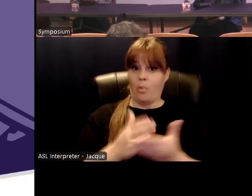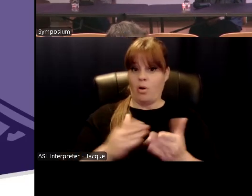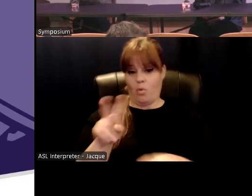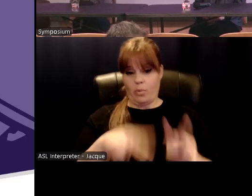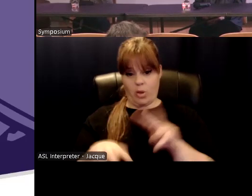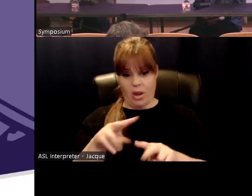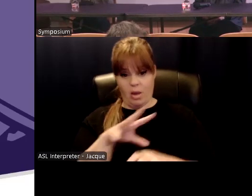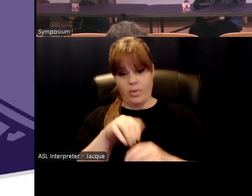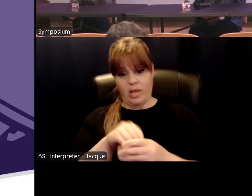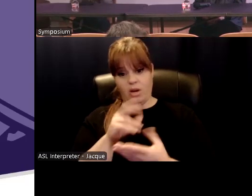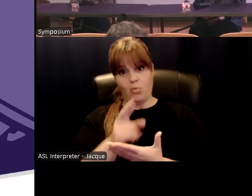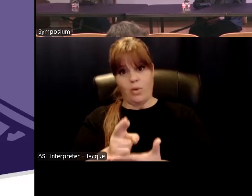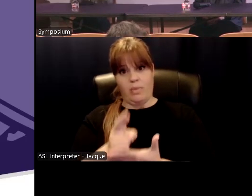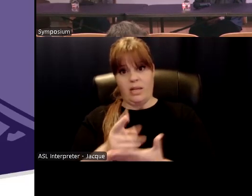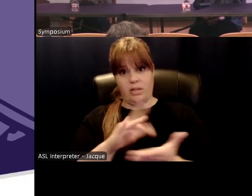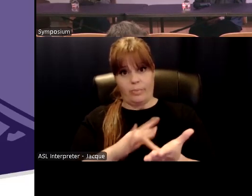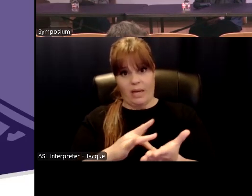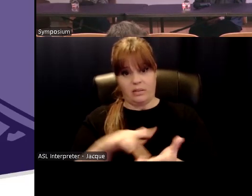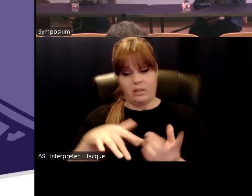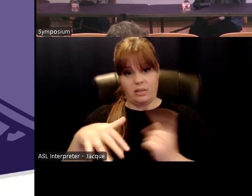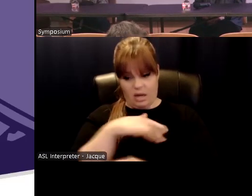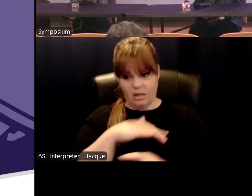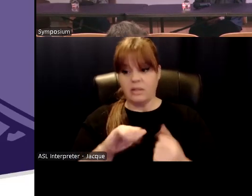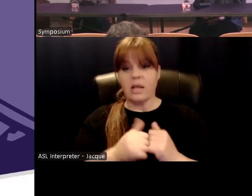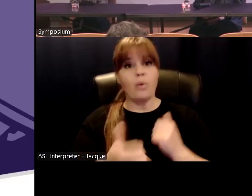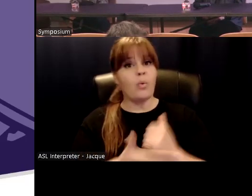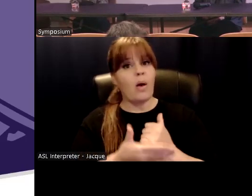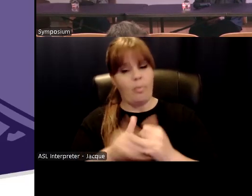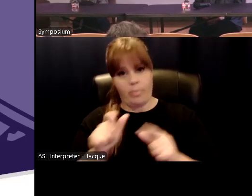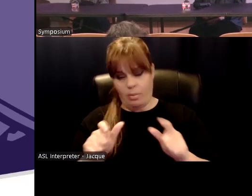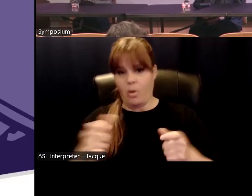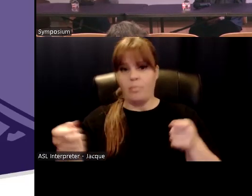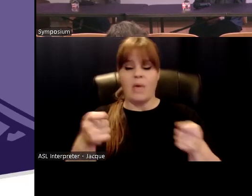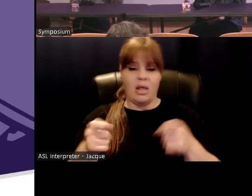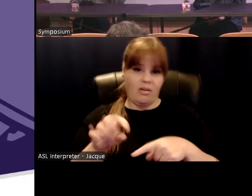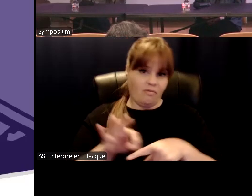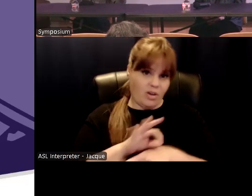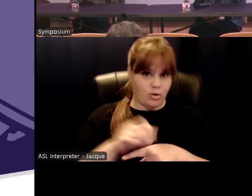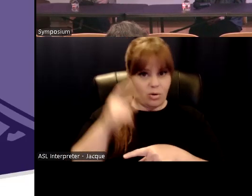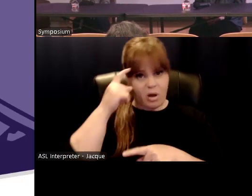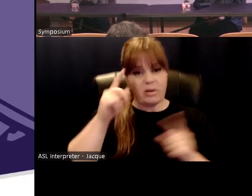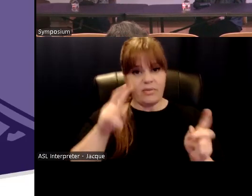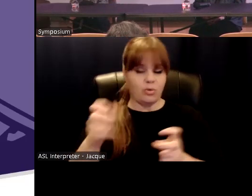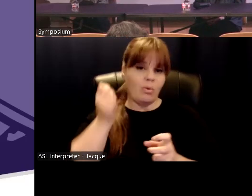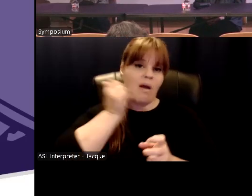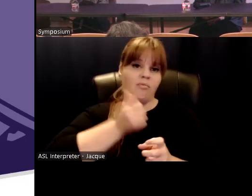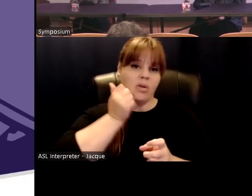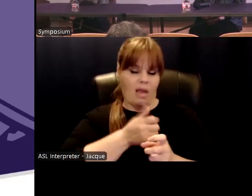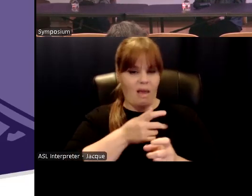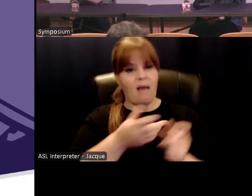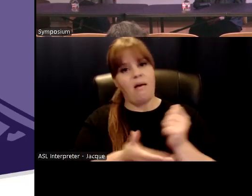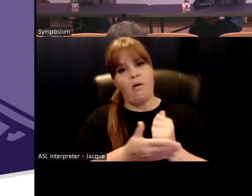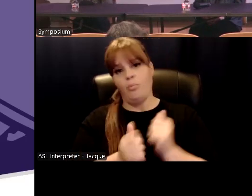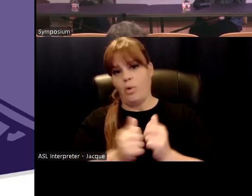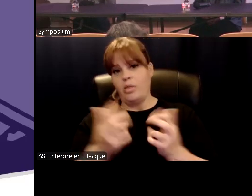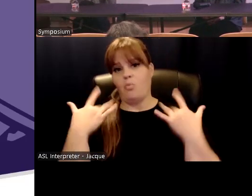setting is how to help people manage functional cognitive issues day to day and also help with recovery. And so a lot of what